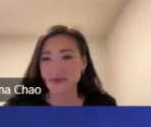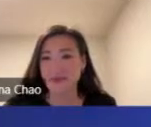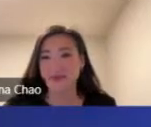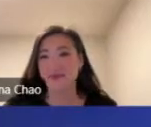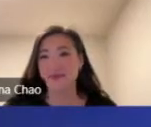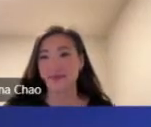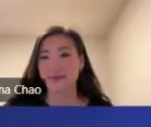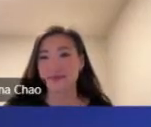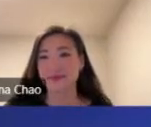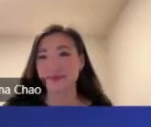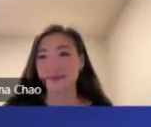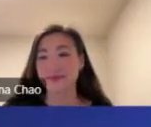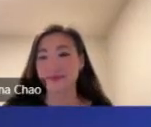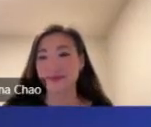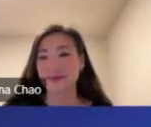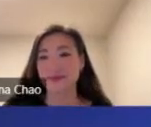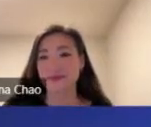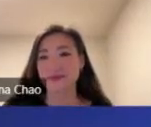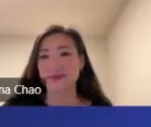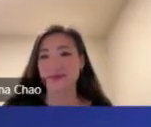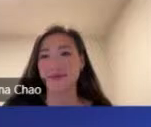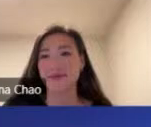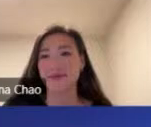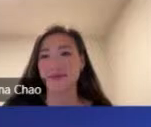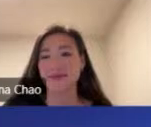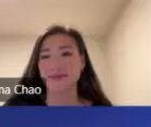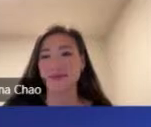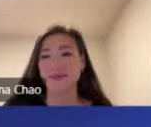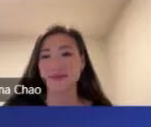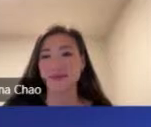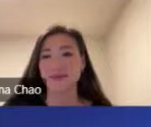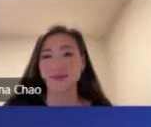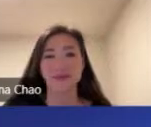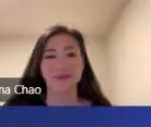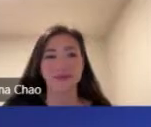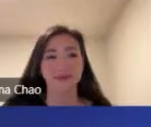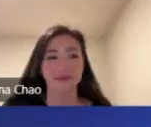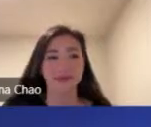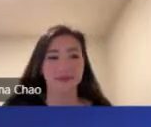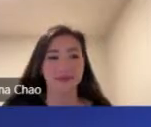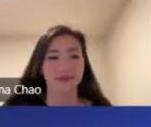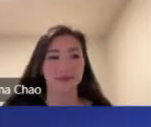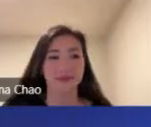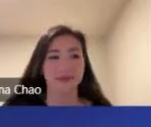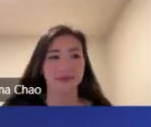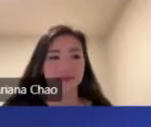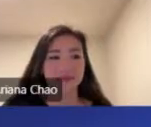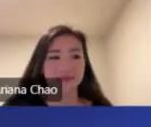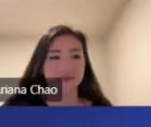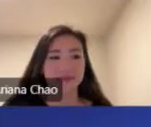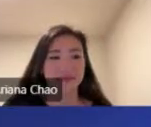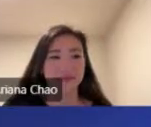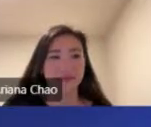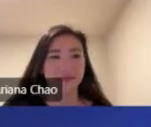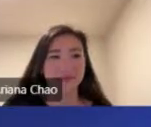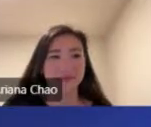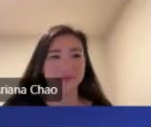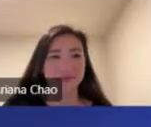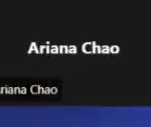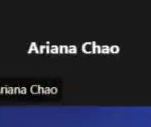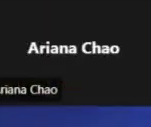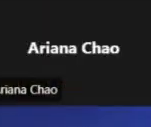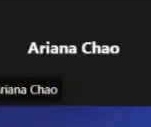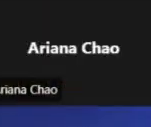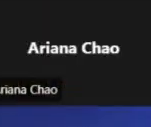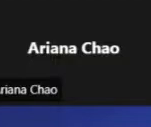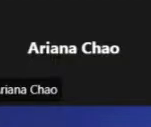Saunders. Dr. Thomas is a faculty here at Johns Hopkins, and with so many accolades and knowledge